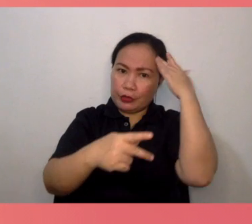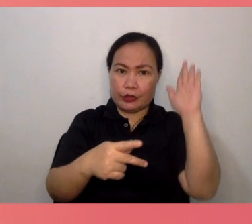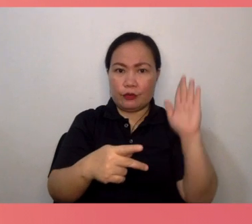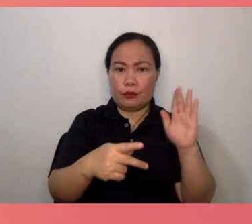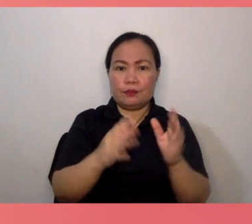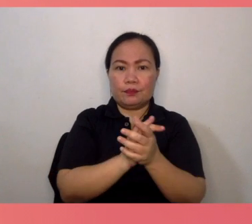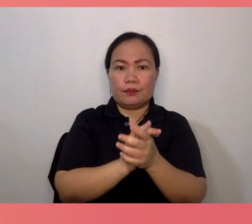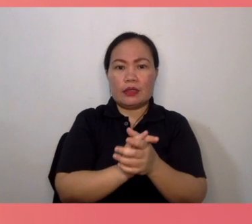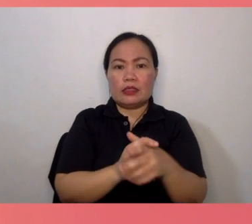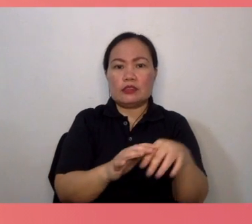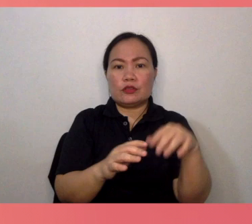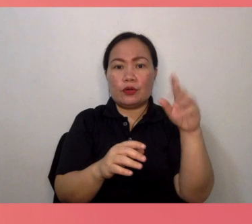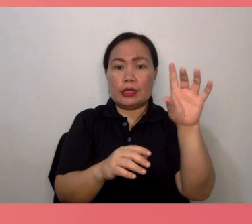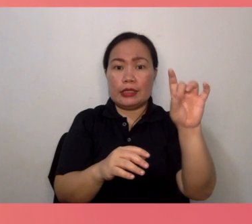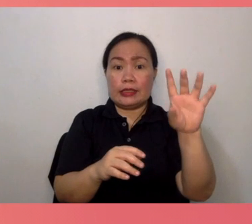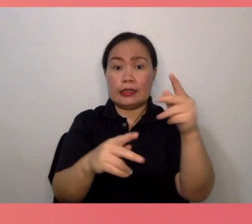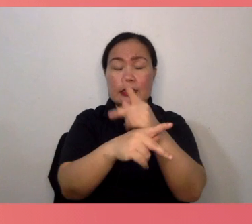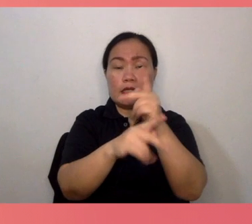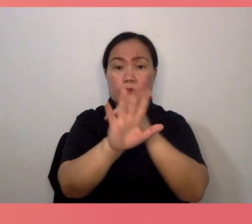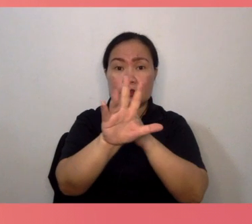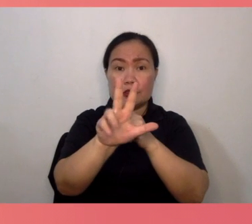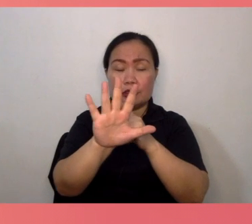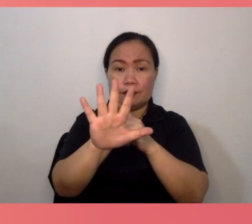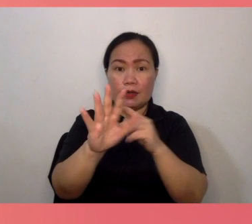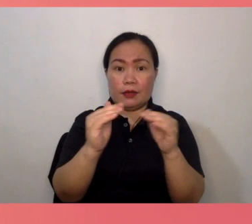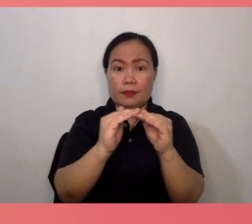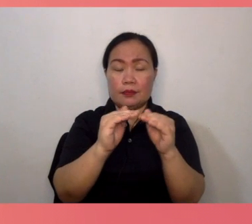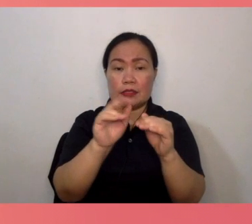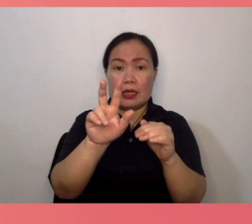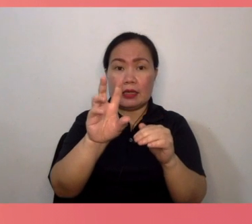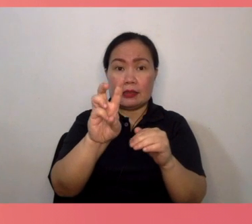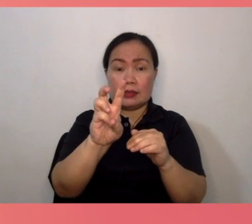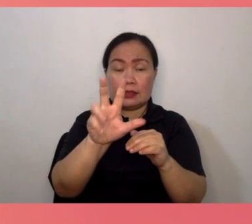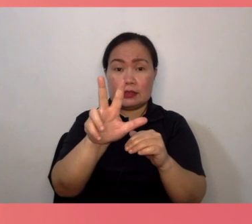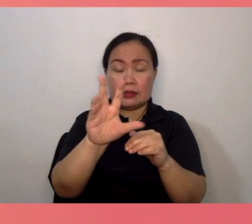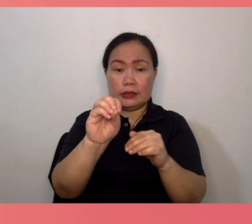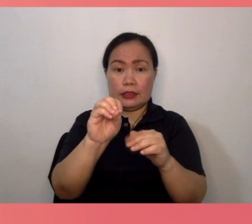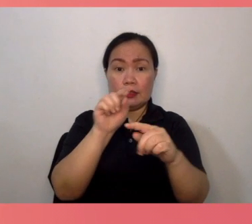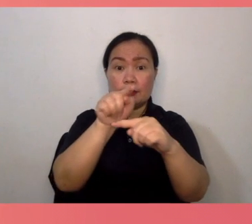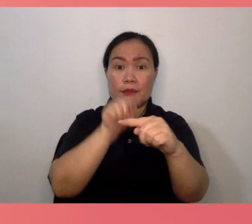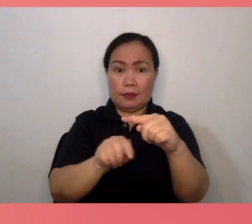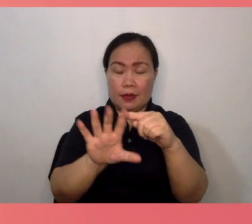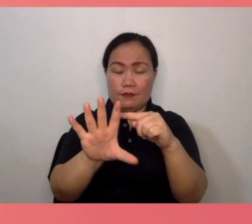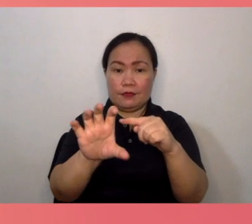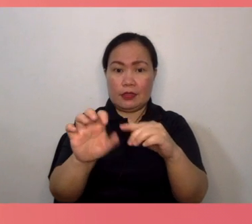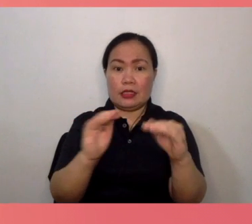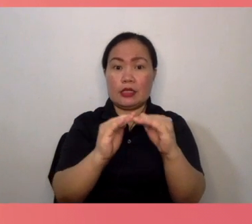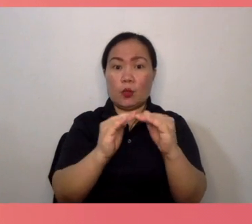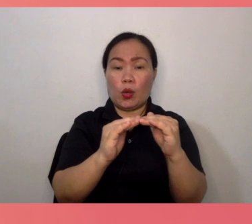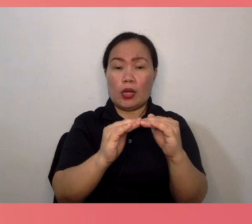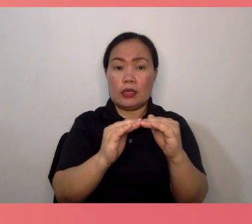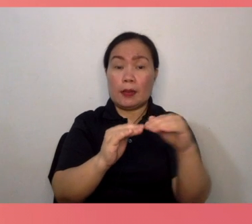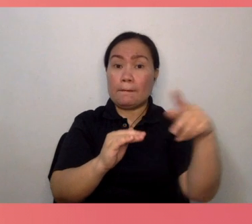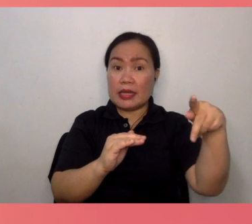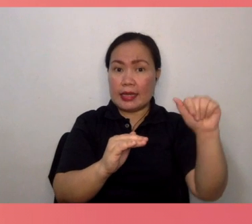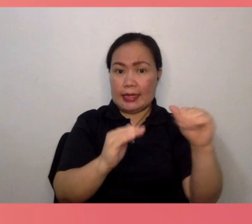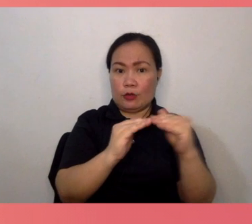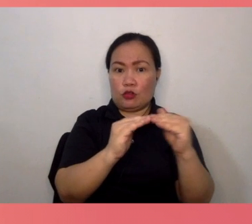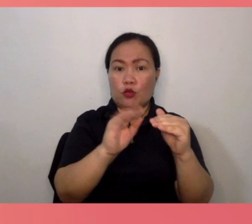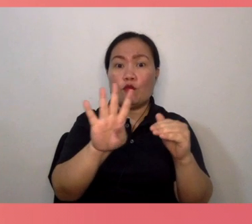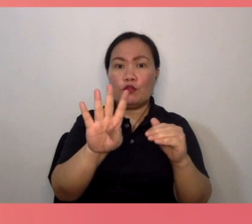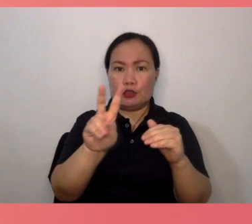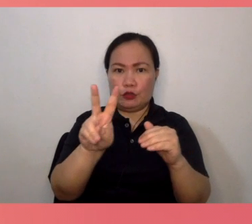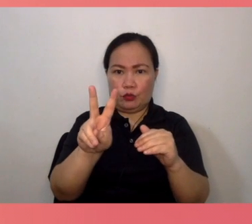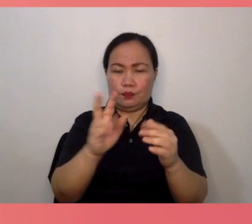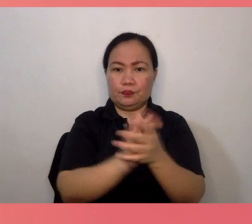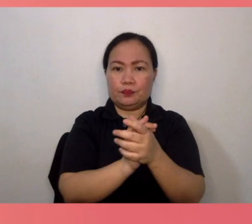have PA is equal to 18 times 35, that is 630, divided by 15, your PA is equal to 42.